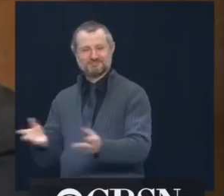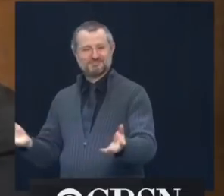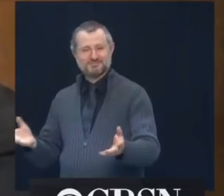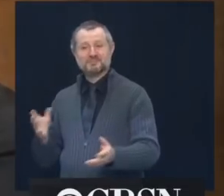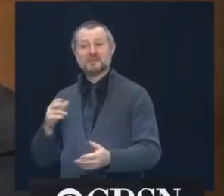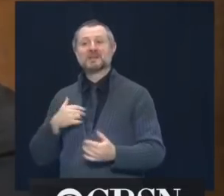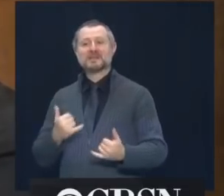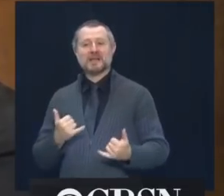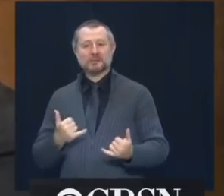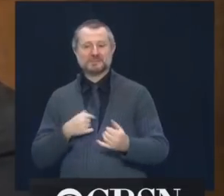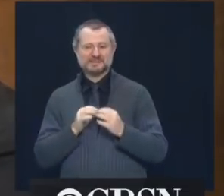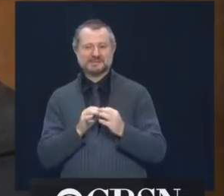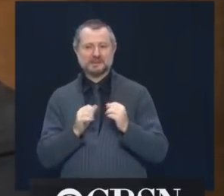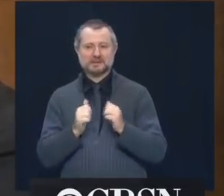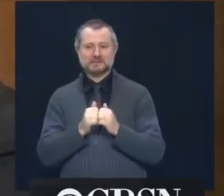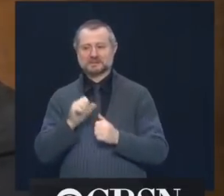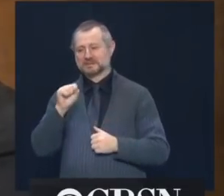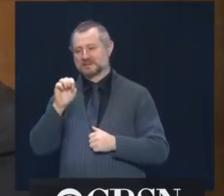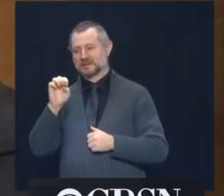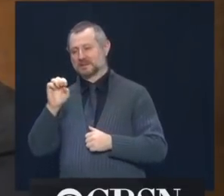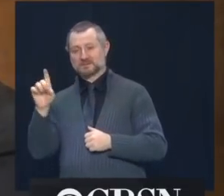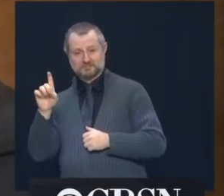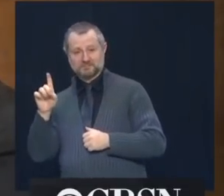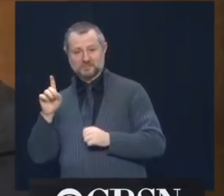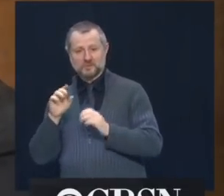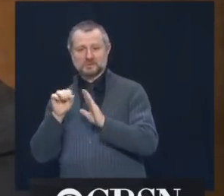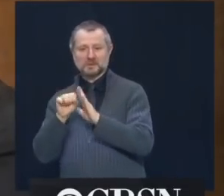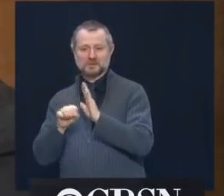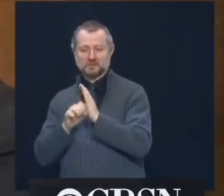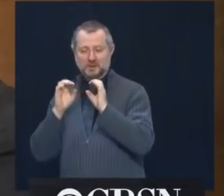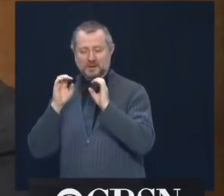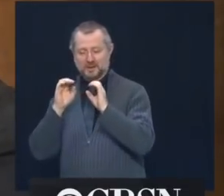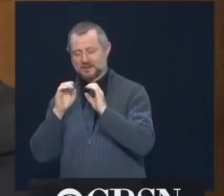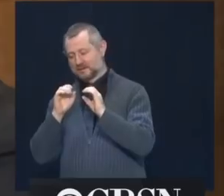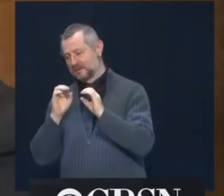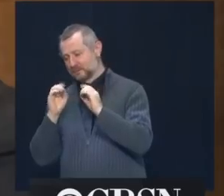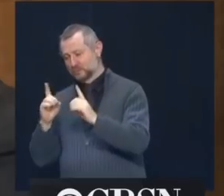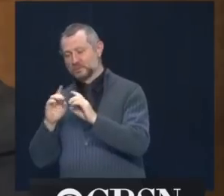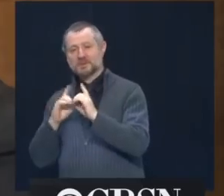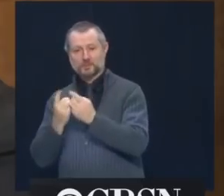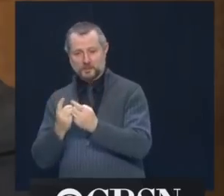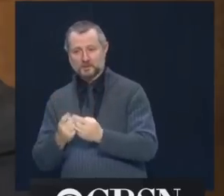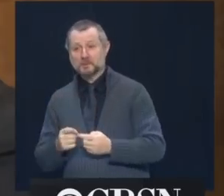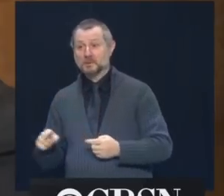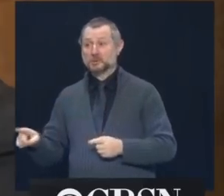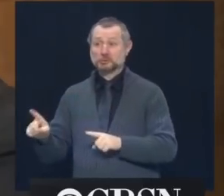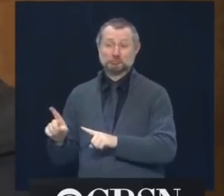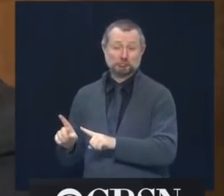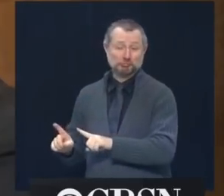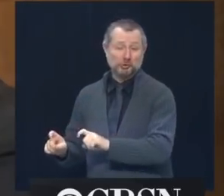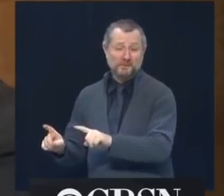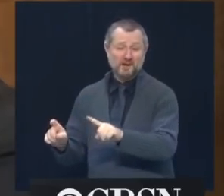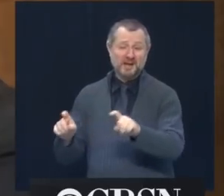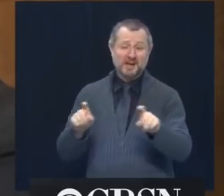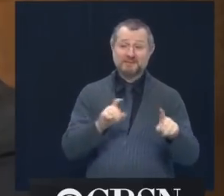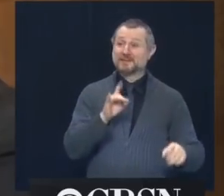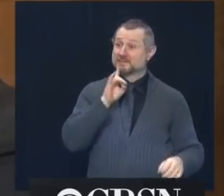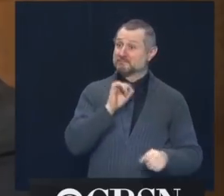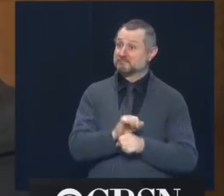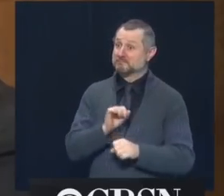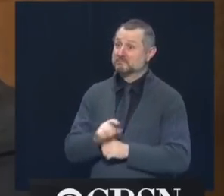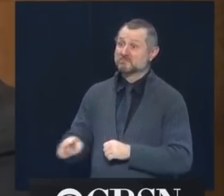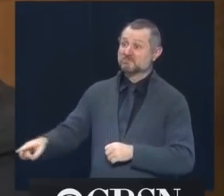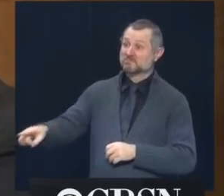with SED right now, and we have a survey out to the districts. And if, in fact, the school buses were used for meal